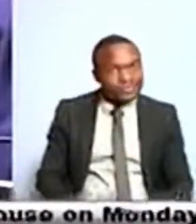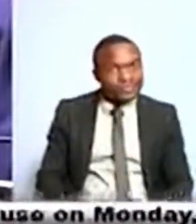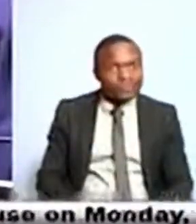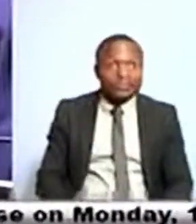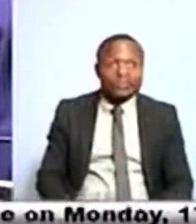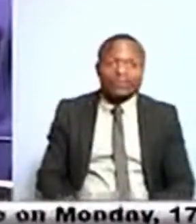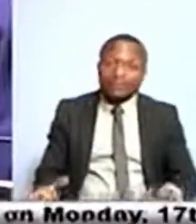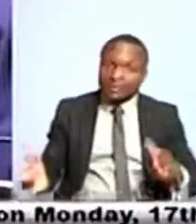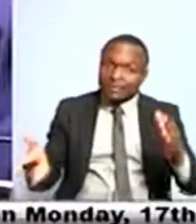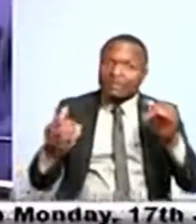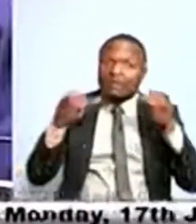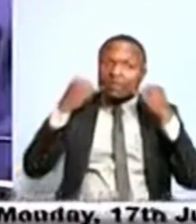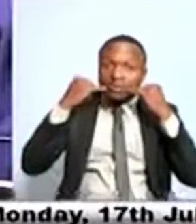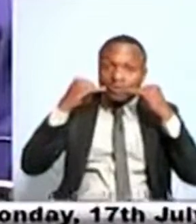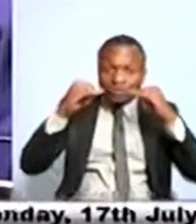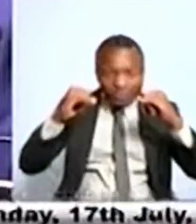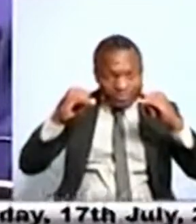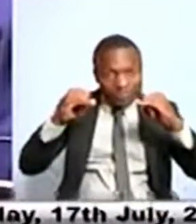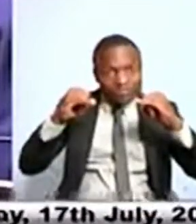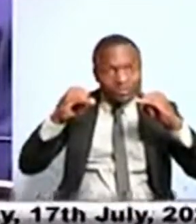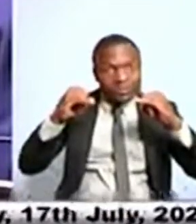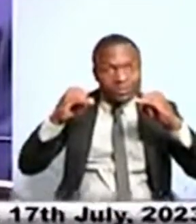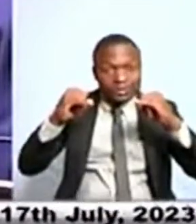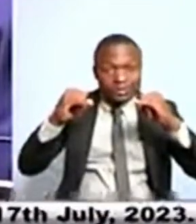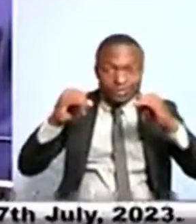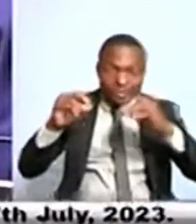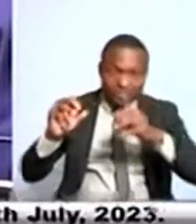data harmonization and integrity.